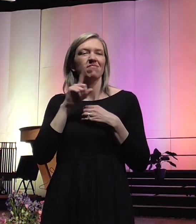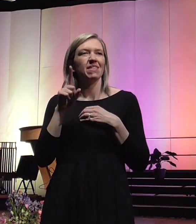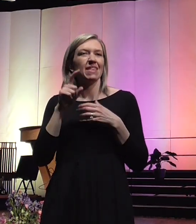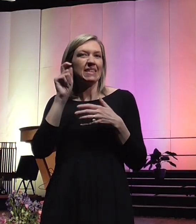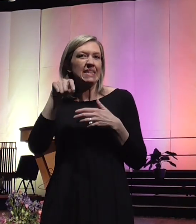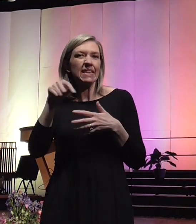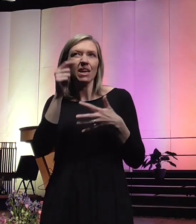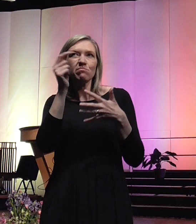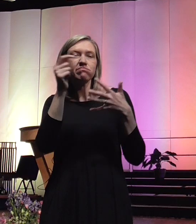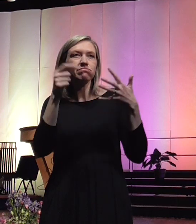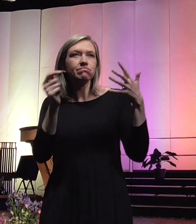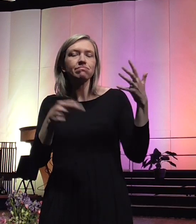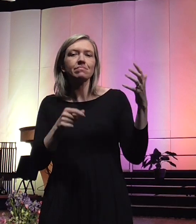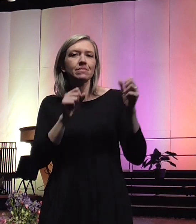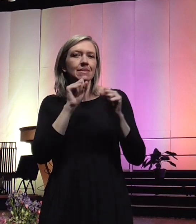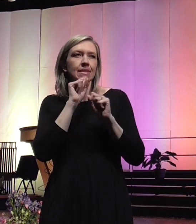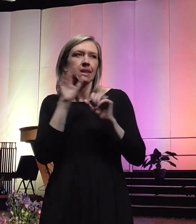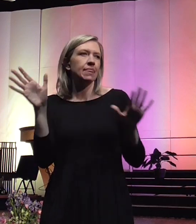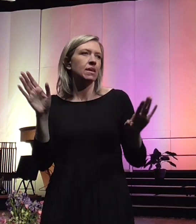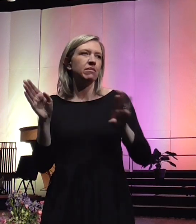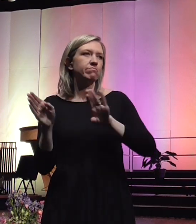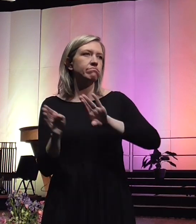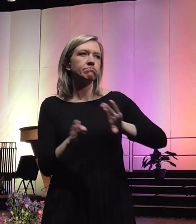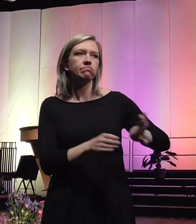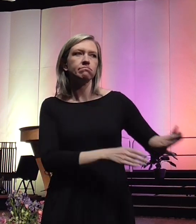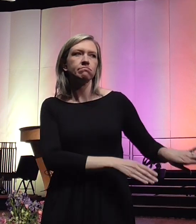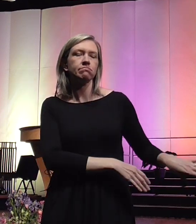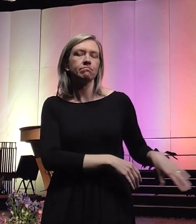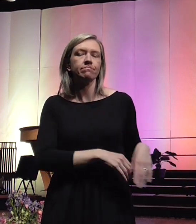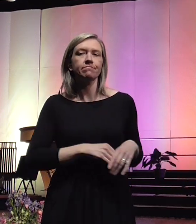nothing else I need.